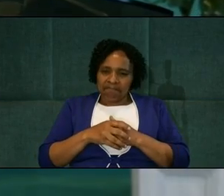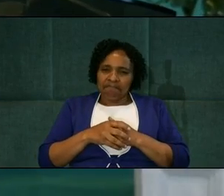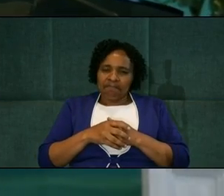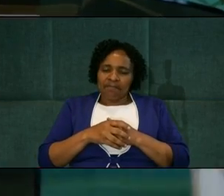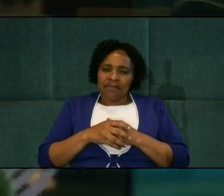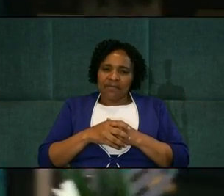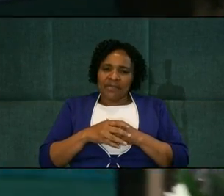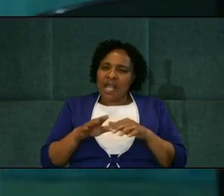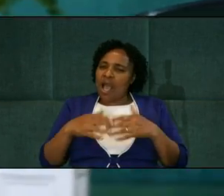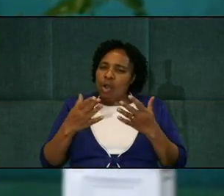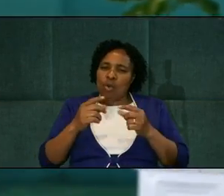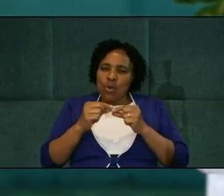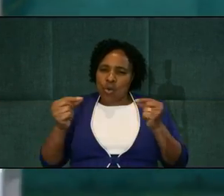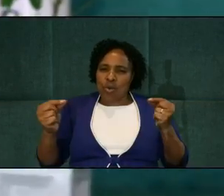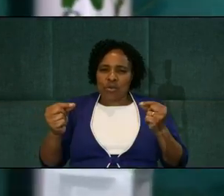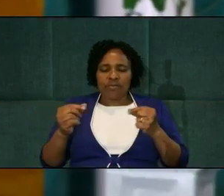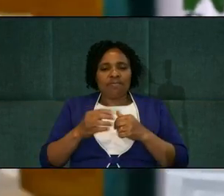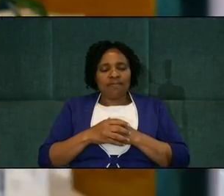How long?